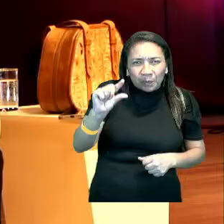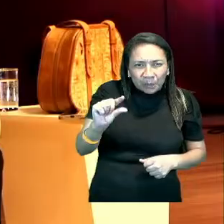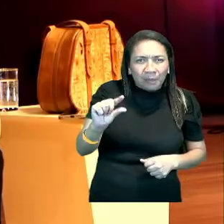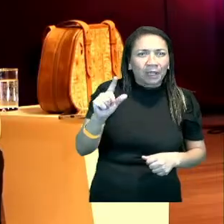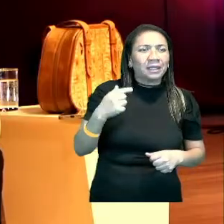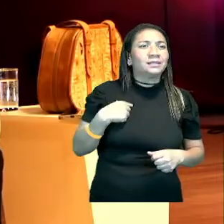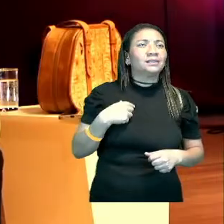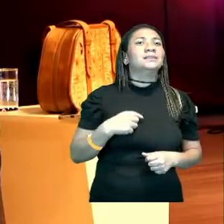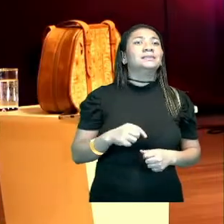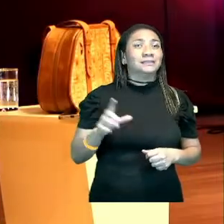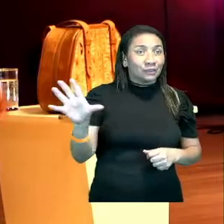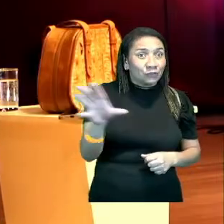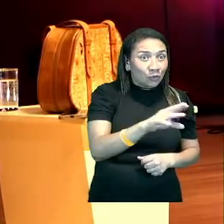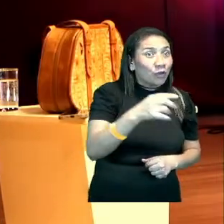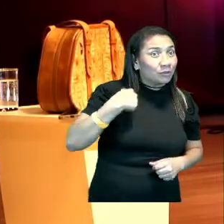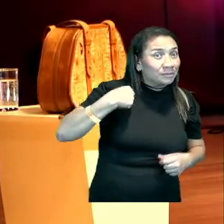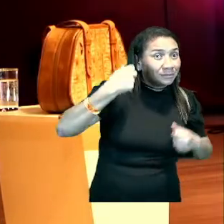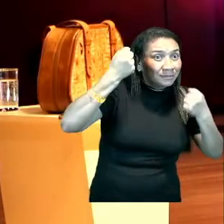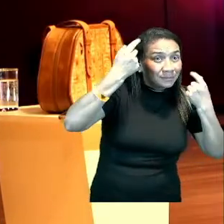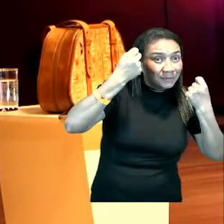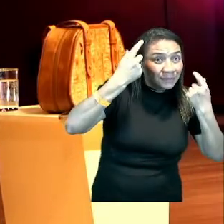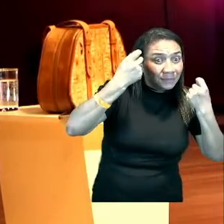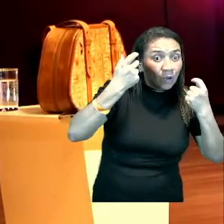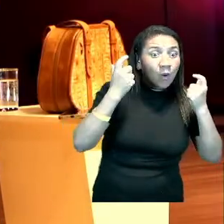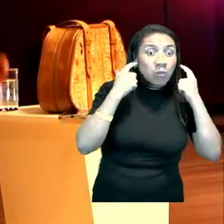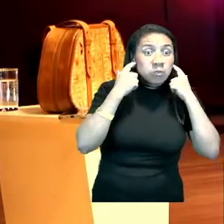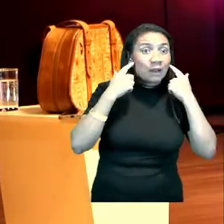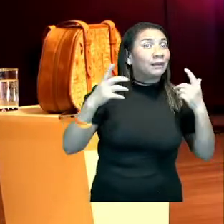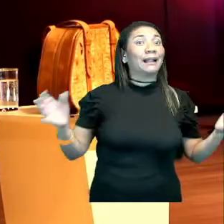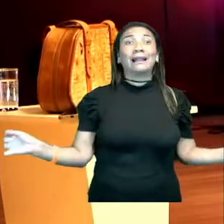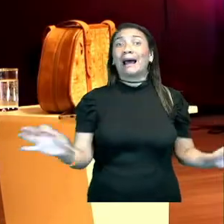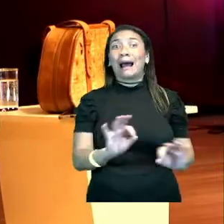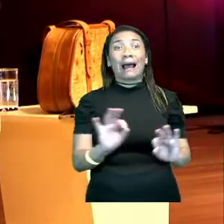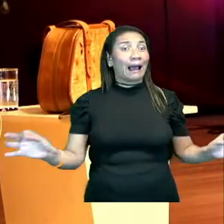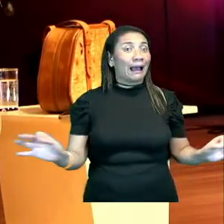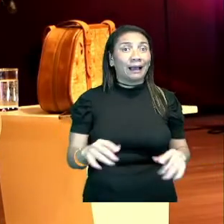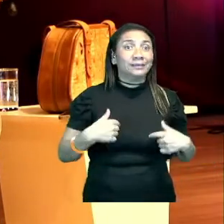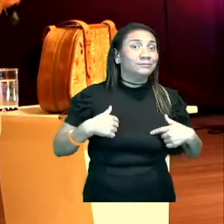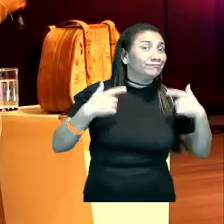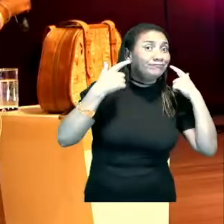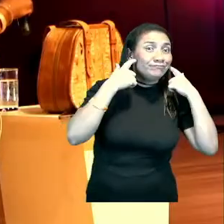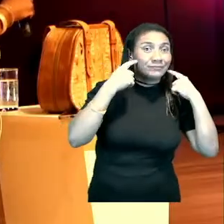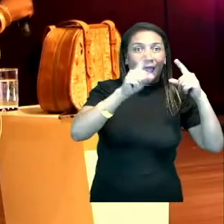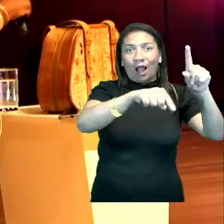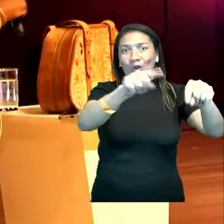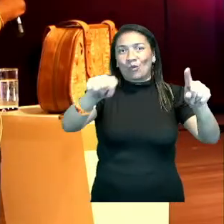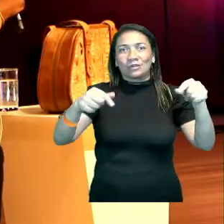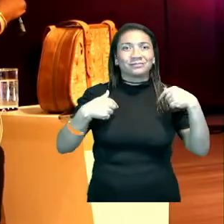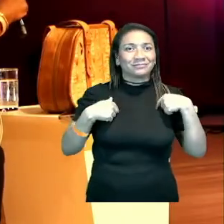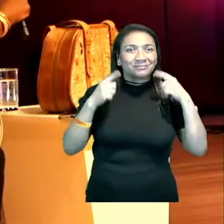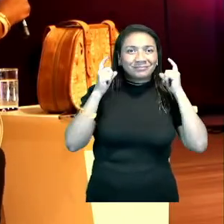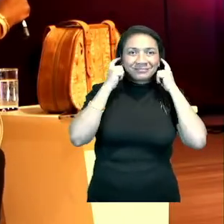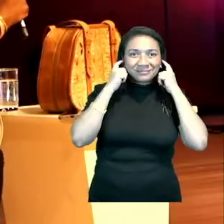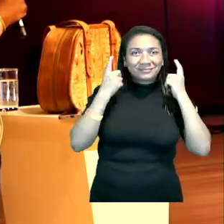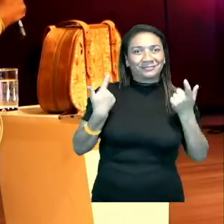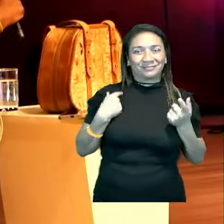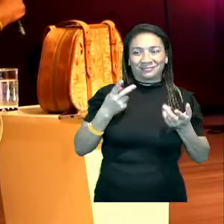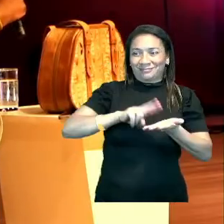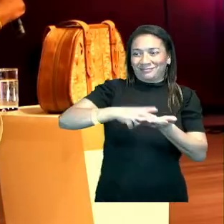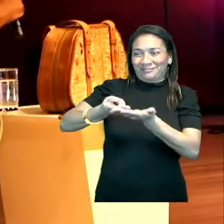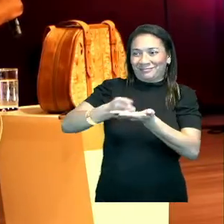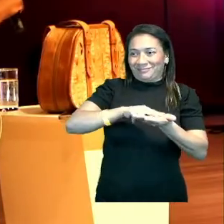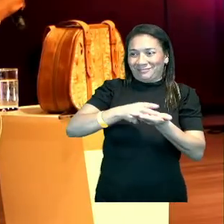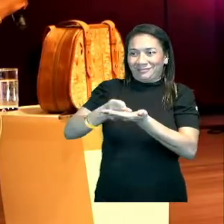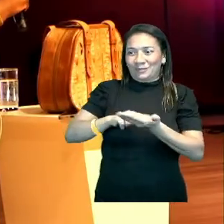Yes, just give us a hands up, I guess, to see if you can hear us okay. All right, great. So,